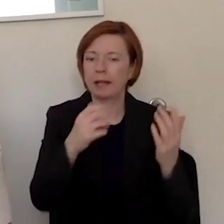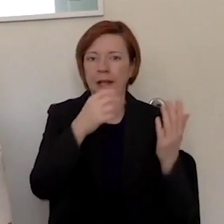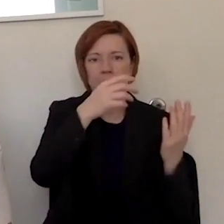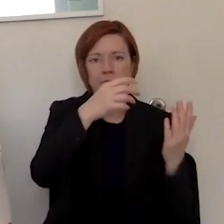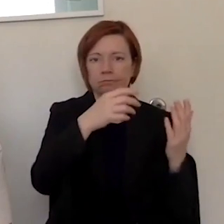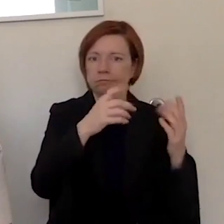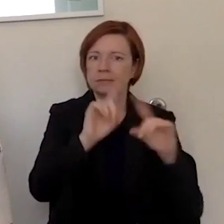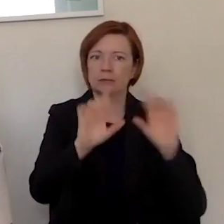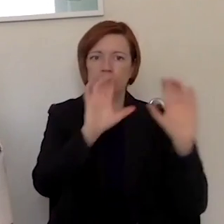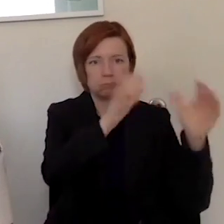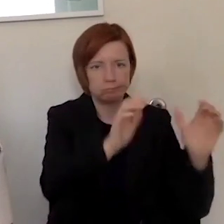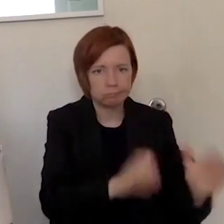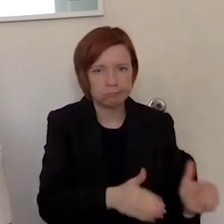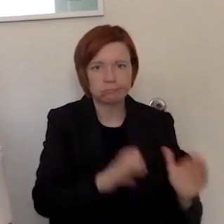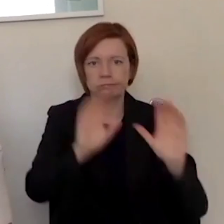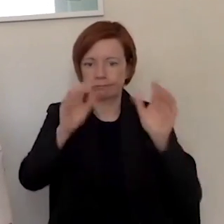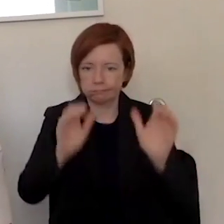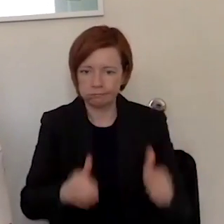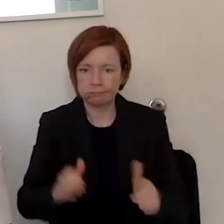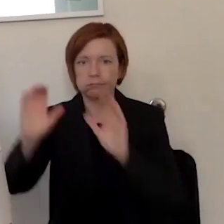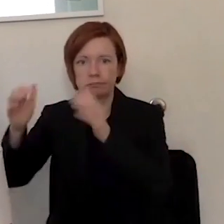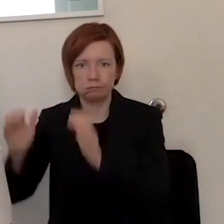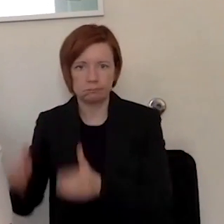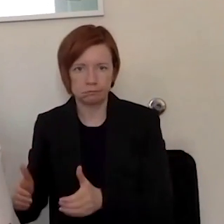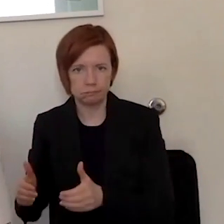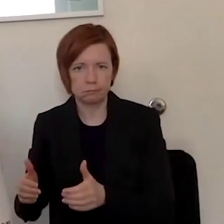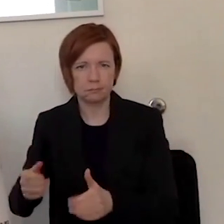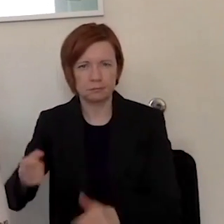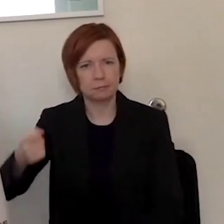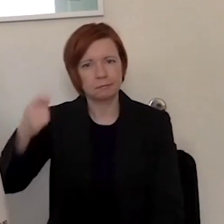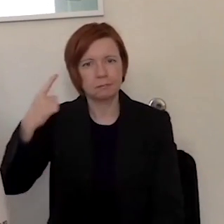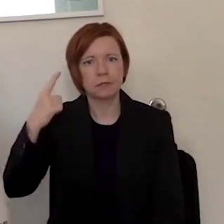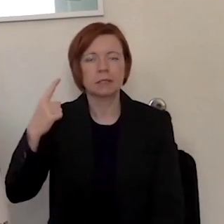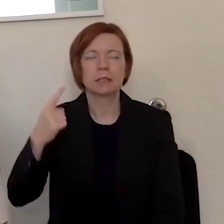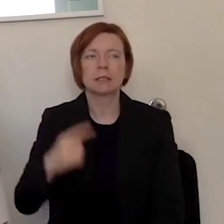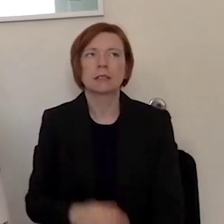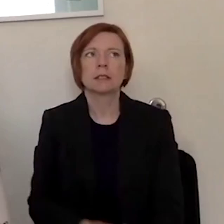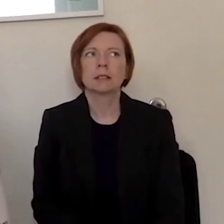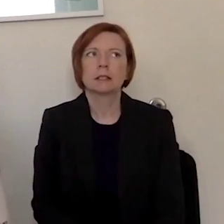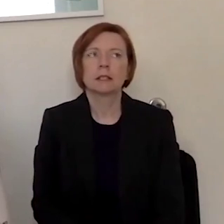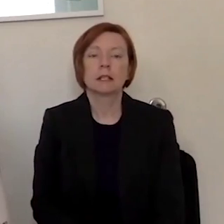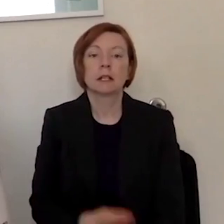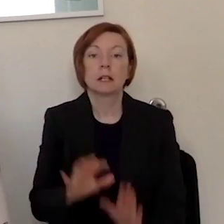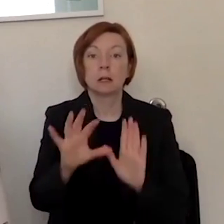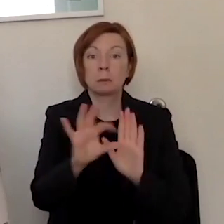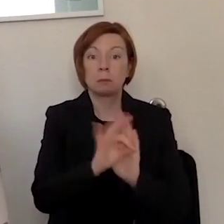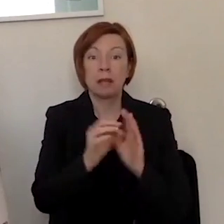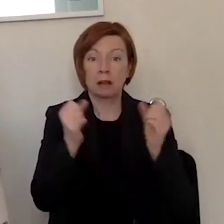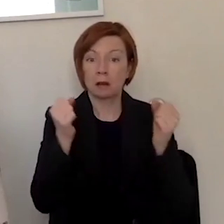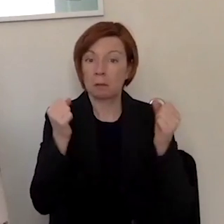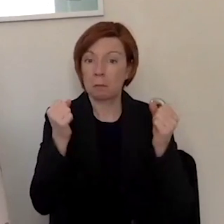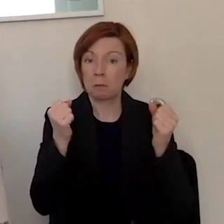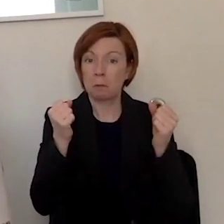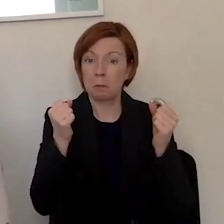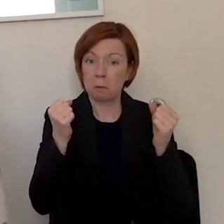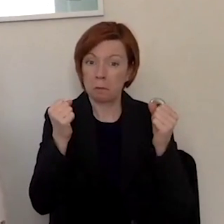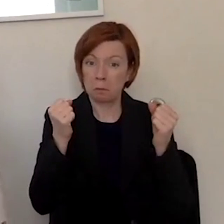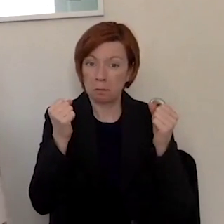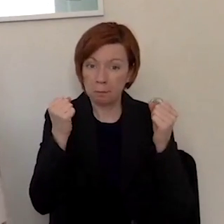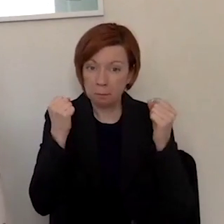of different categories there. I want to discourage you from picking